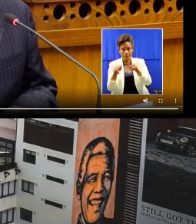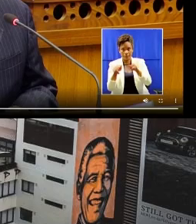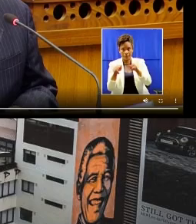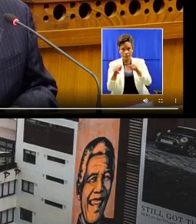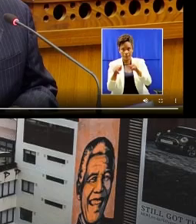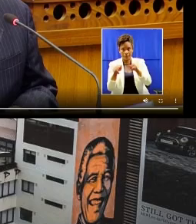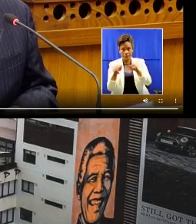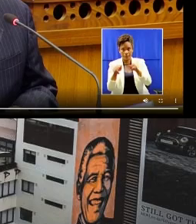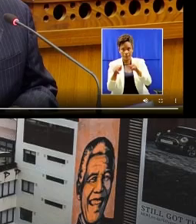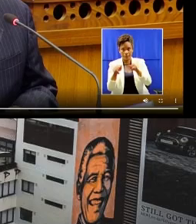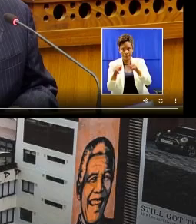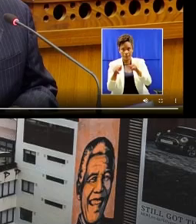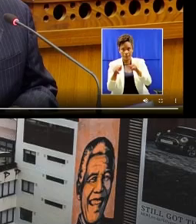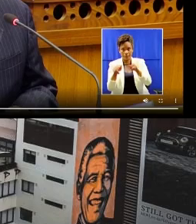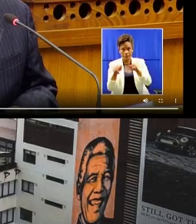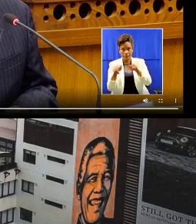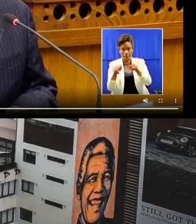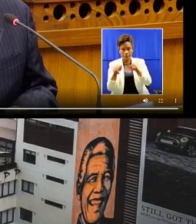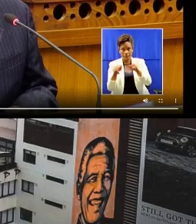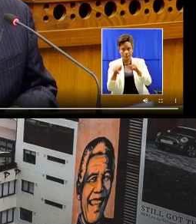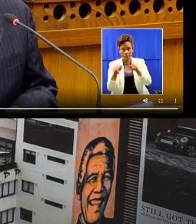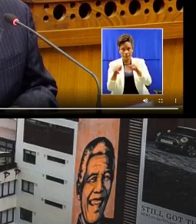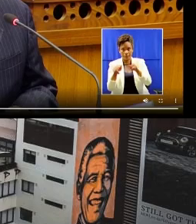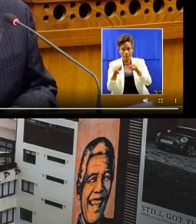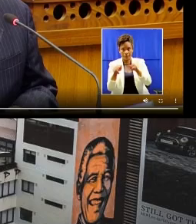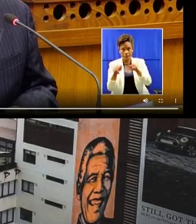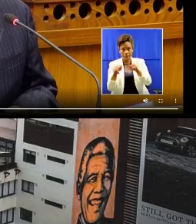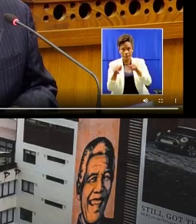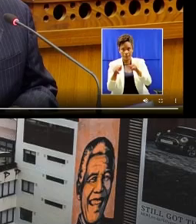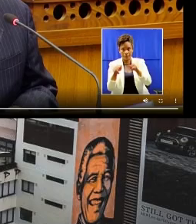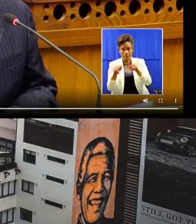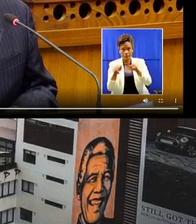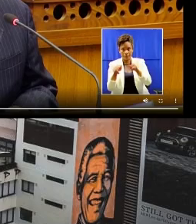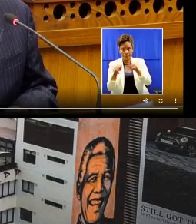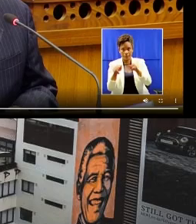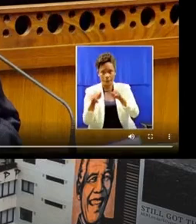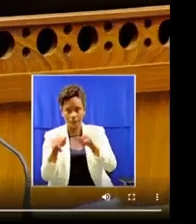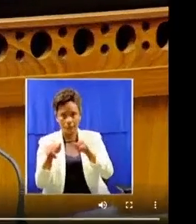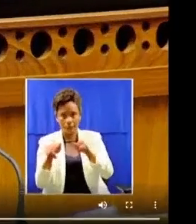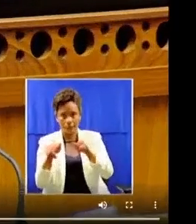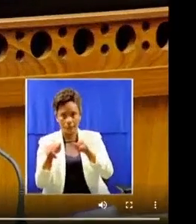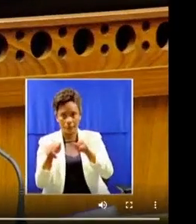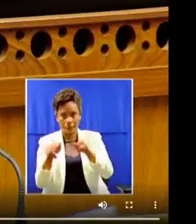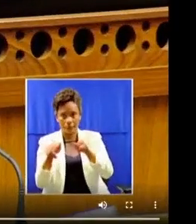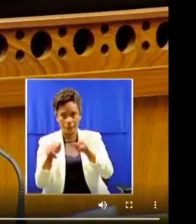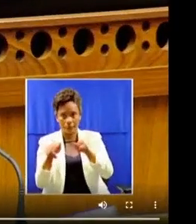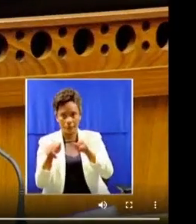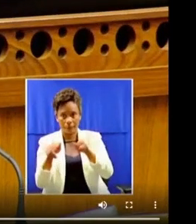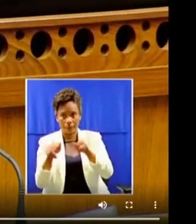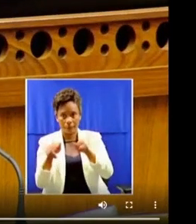reasonable. So he throws this idea out there and look at the response that he gets.